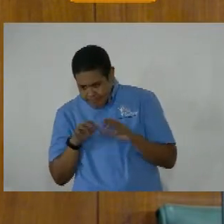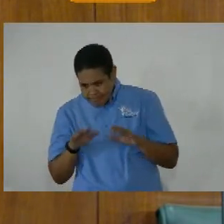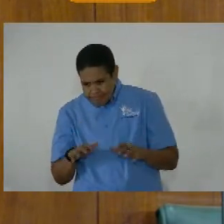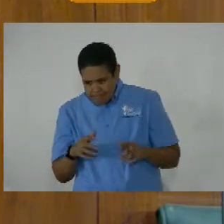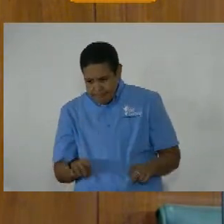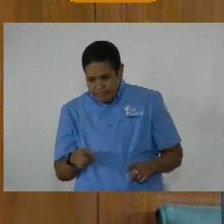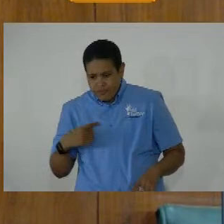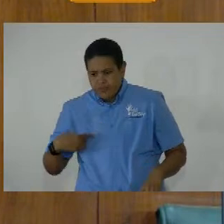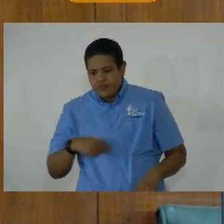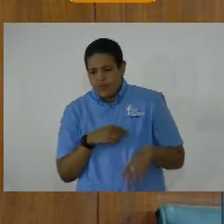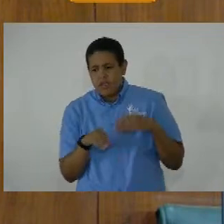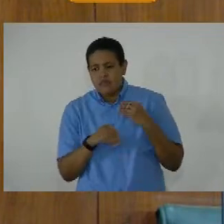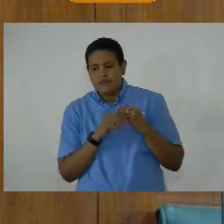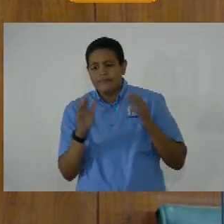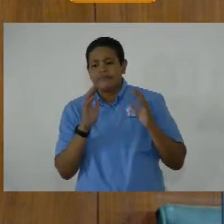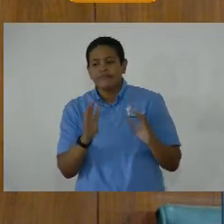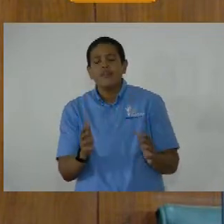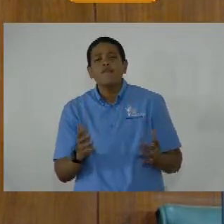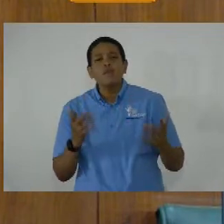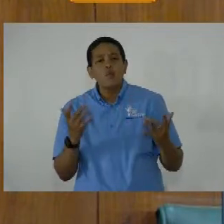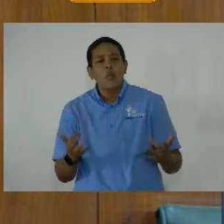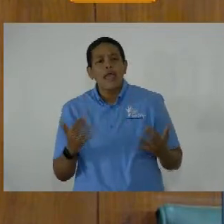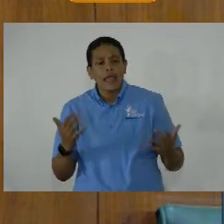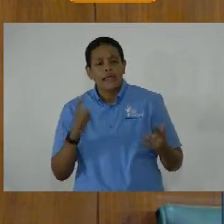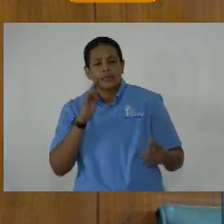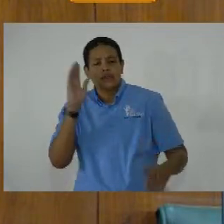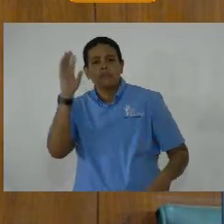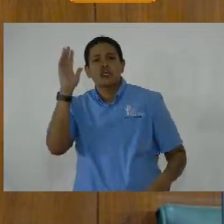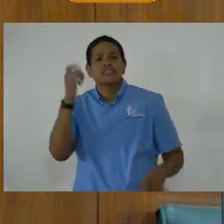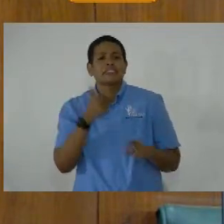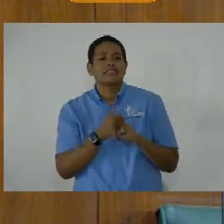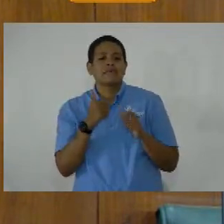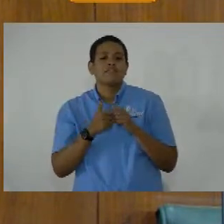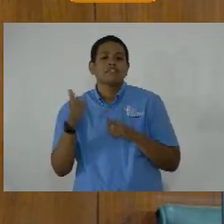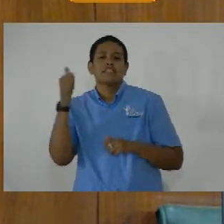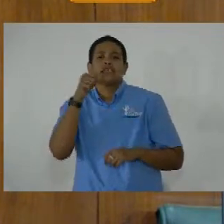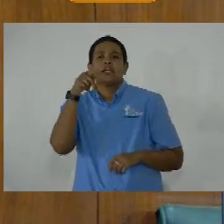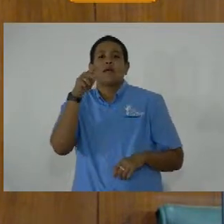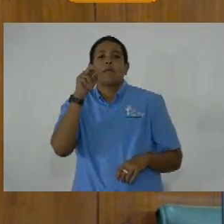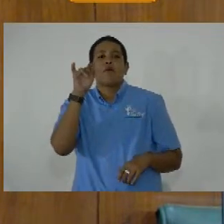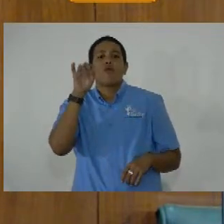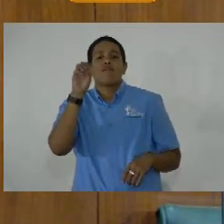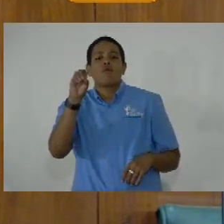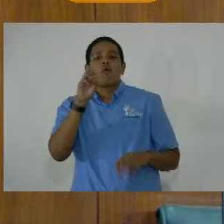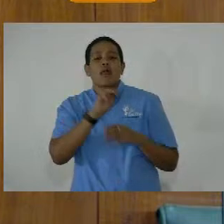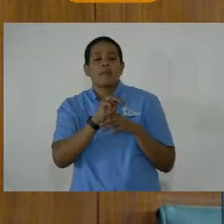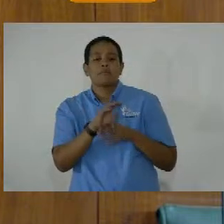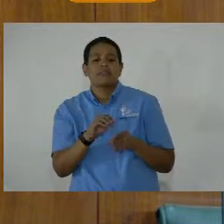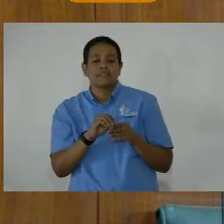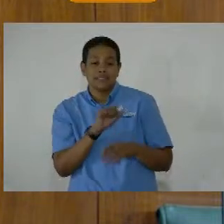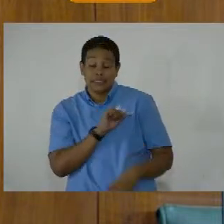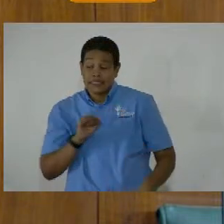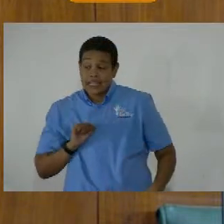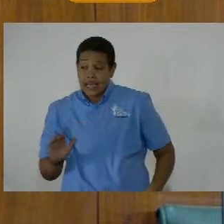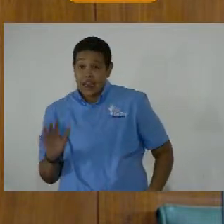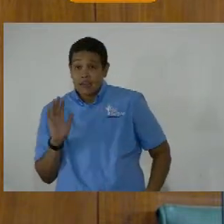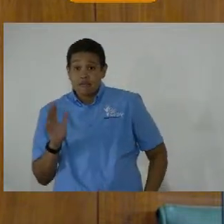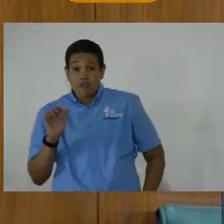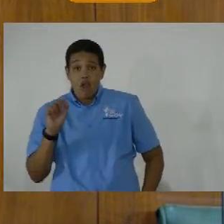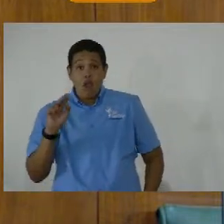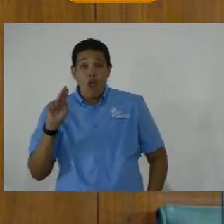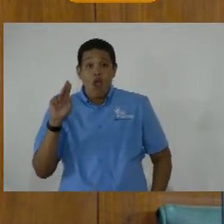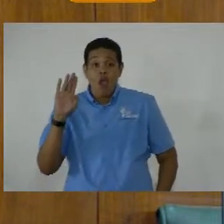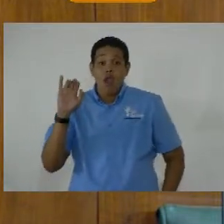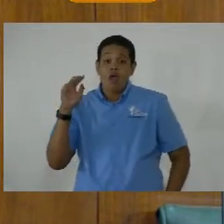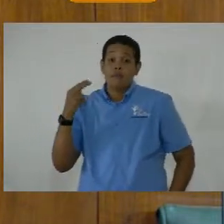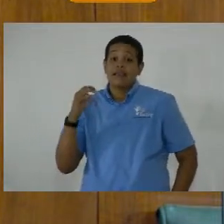We therefore are left to await the presentation of the senior portfolio minister in the Senate,